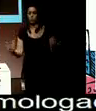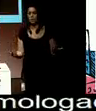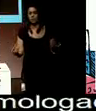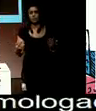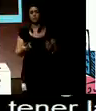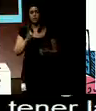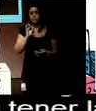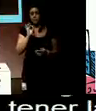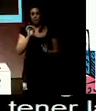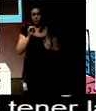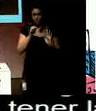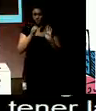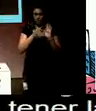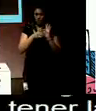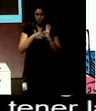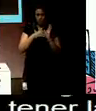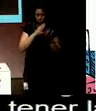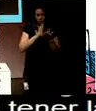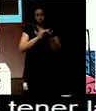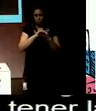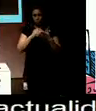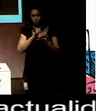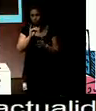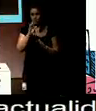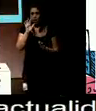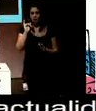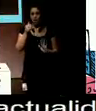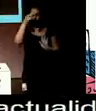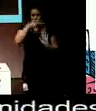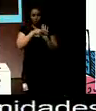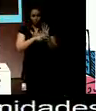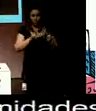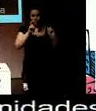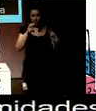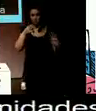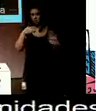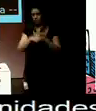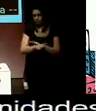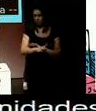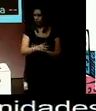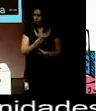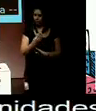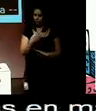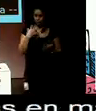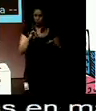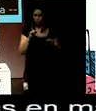in the regulations, and it's true that all the autonomous regions